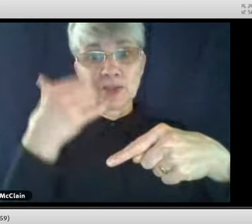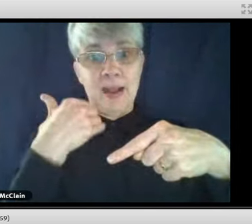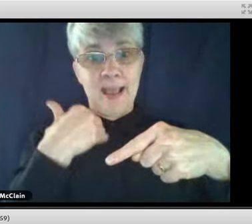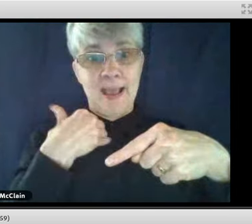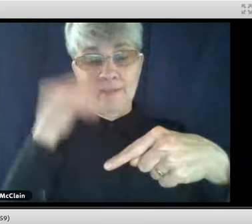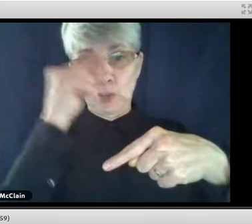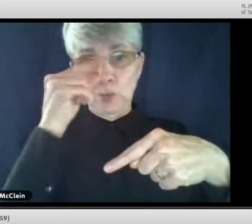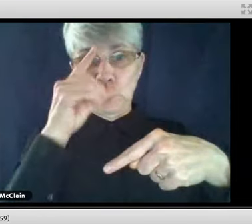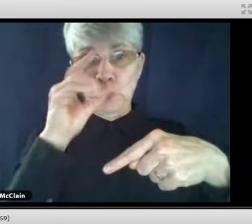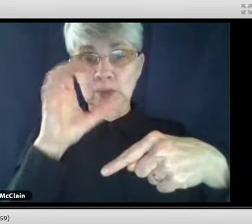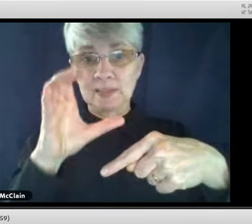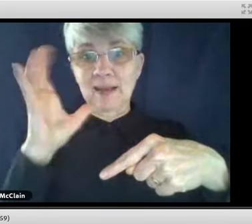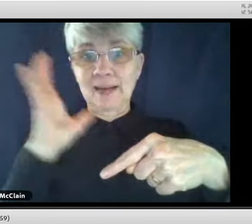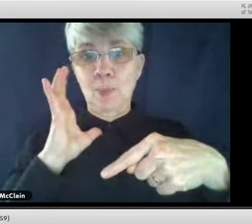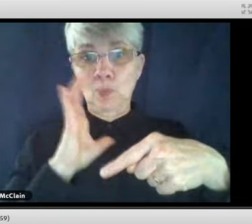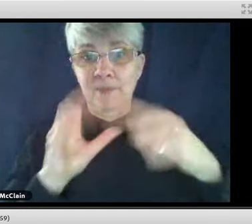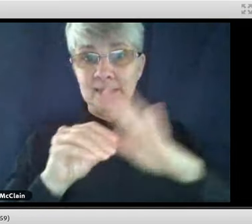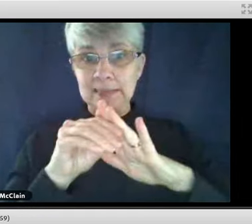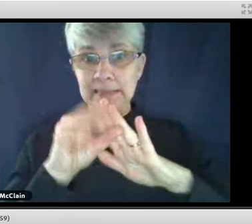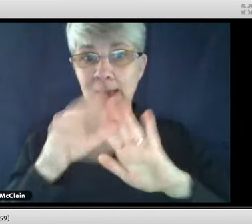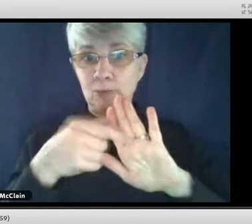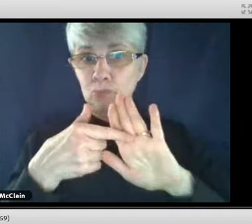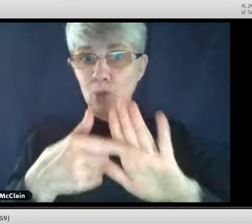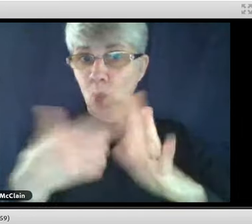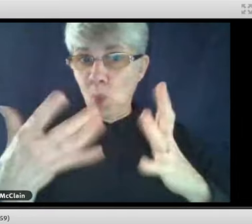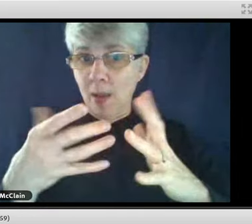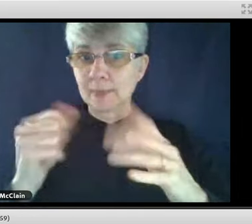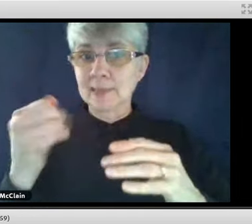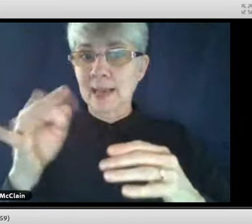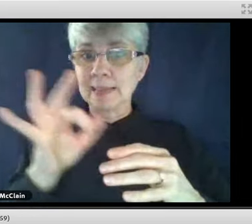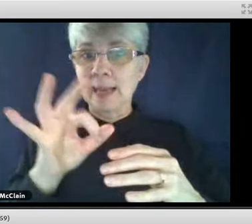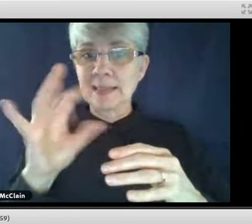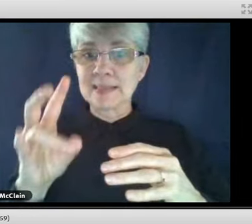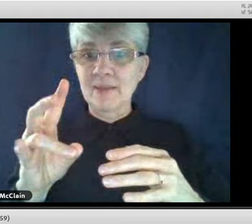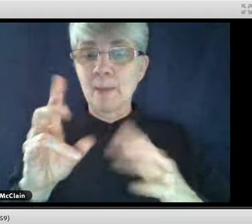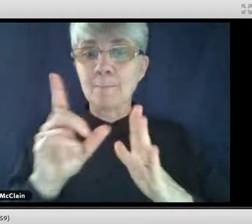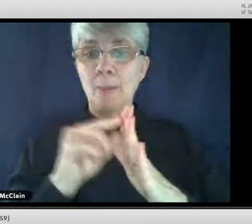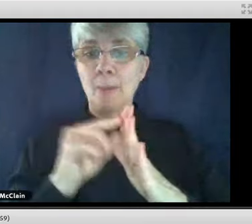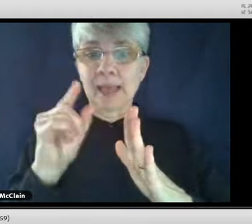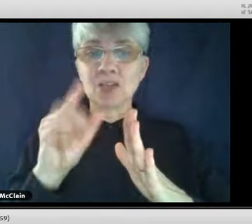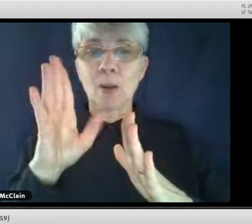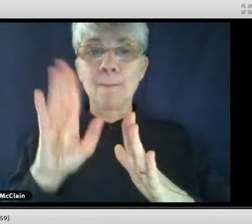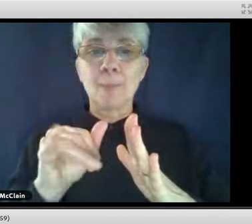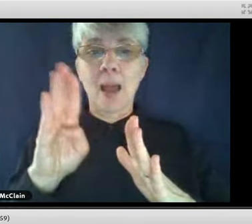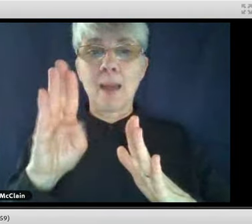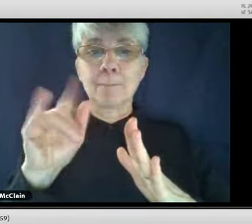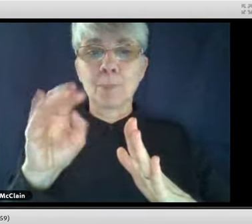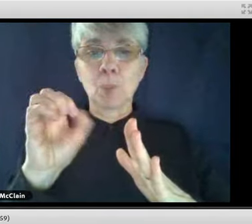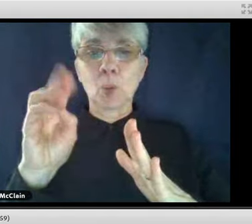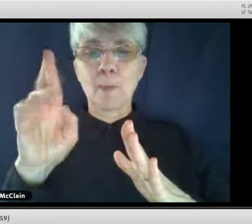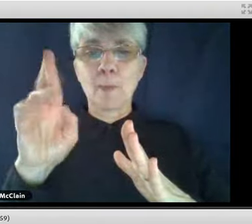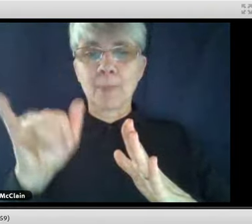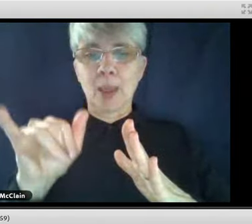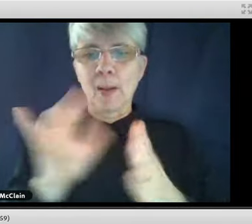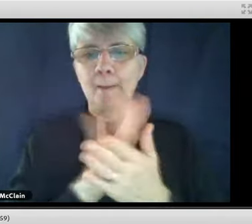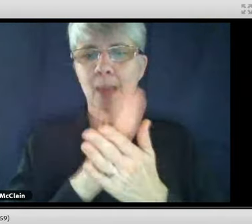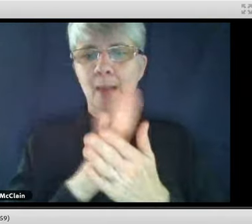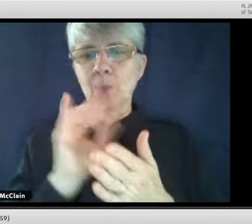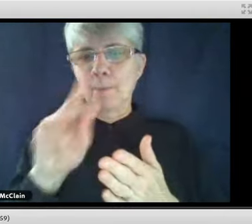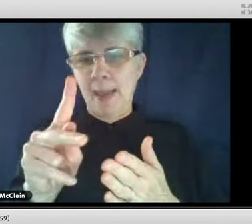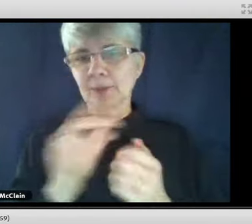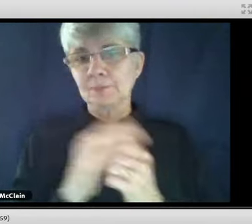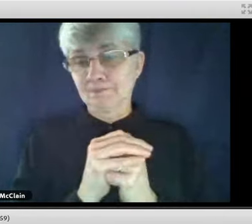Doc and on the previous slide is 1997 publication by Bloomsbury, and it's a paperback as opposed to like a